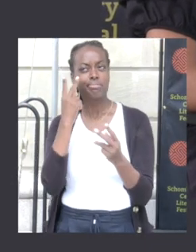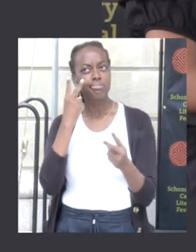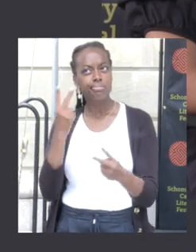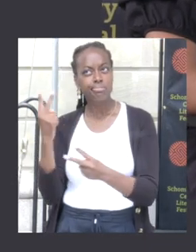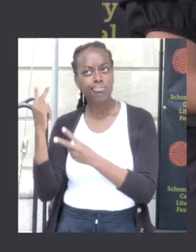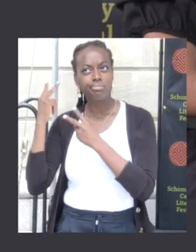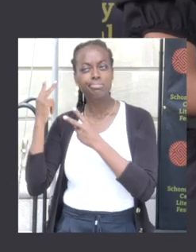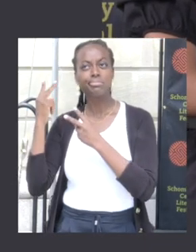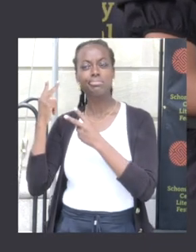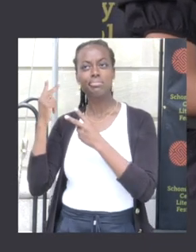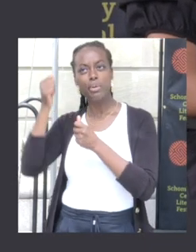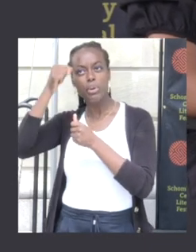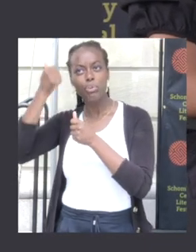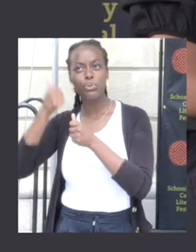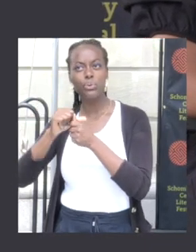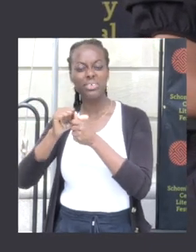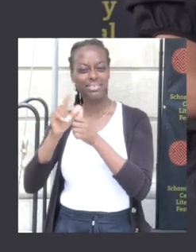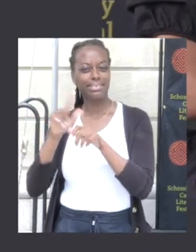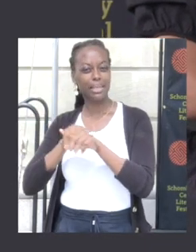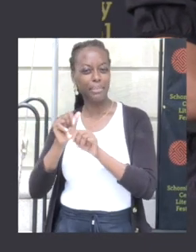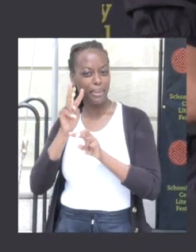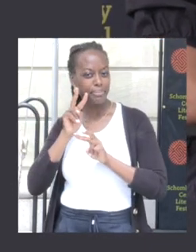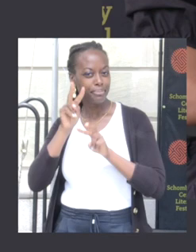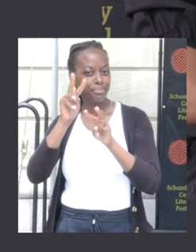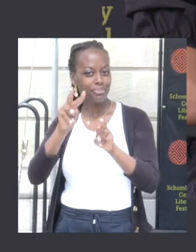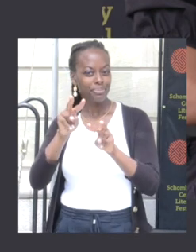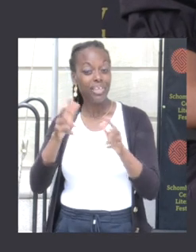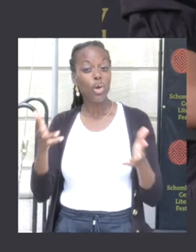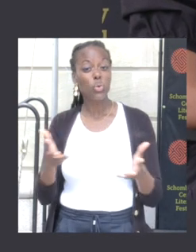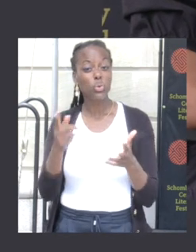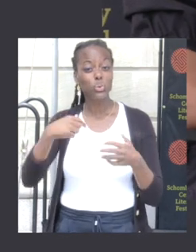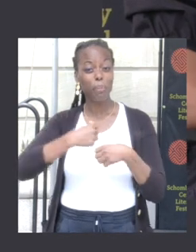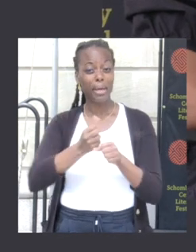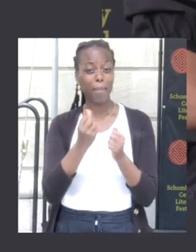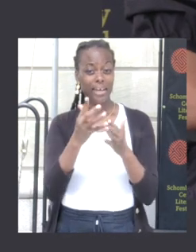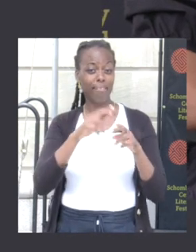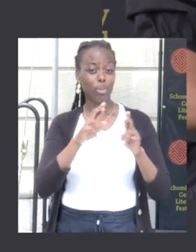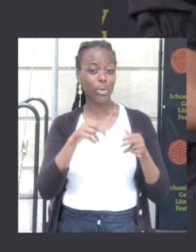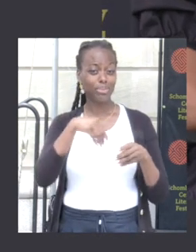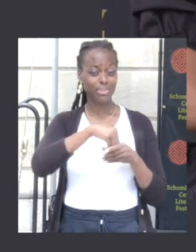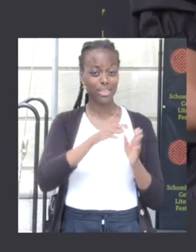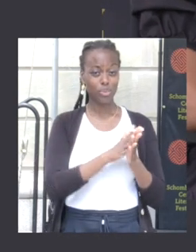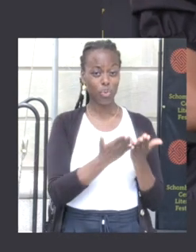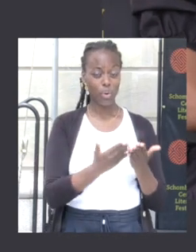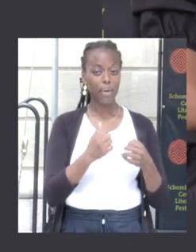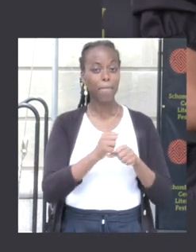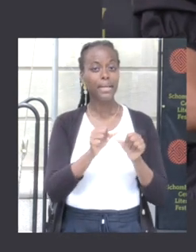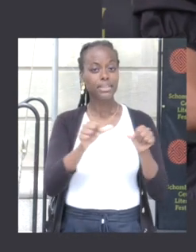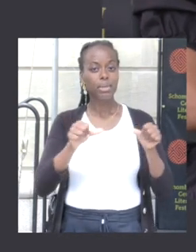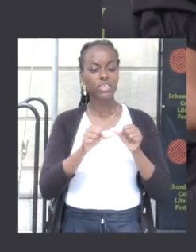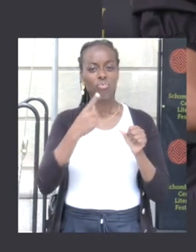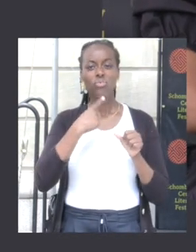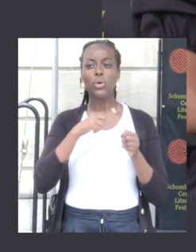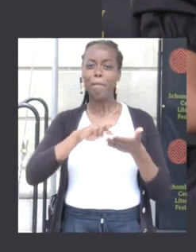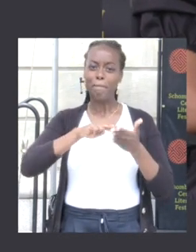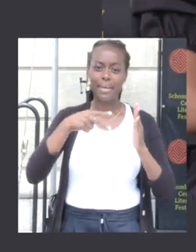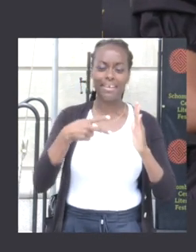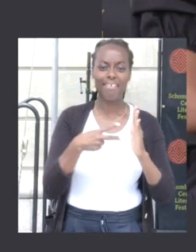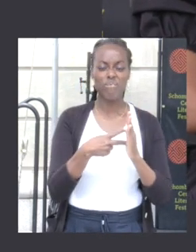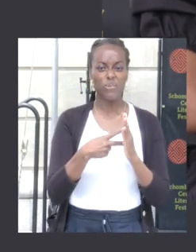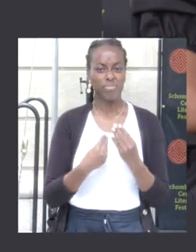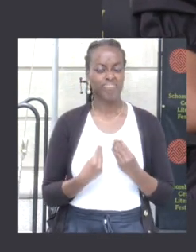forward. I encourage you to make many recipes in this book and to create space for meaningful, visceral experiences. Trust